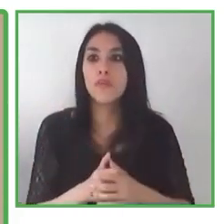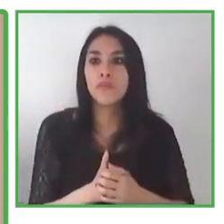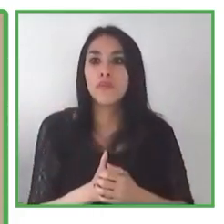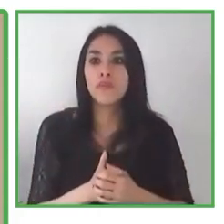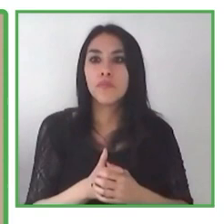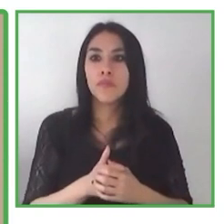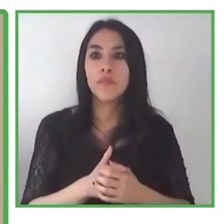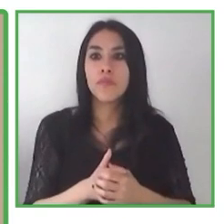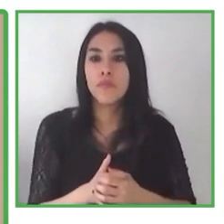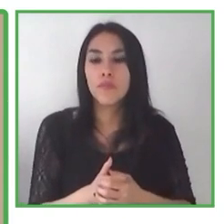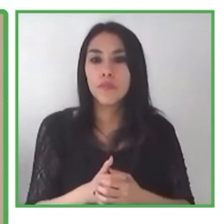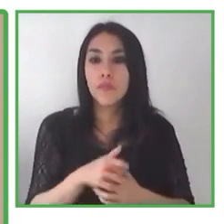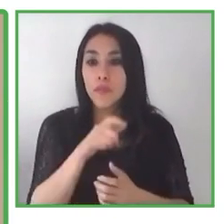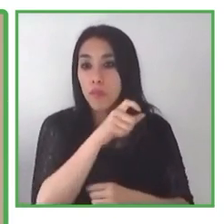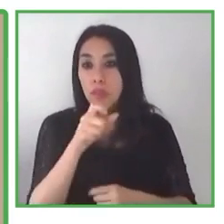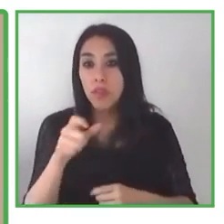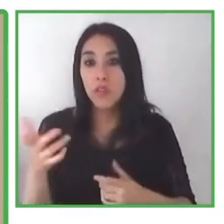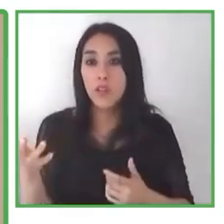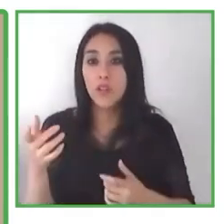not face.